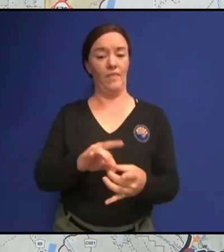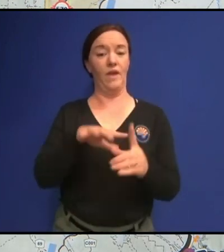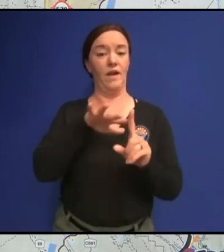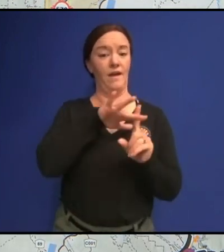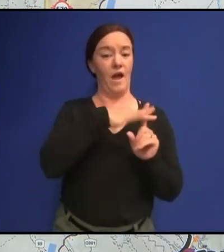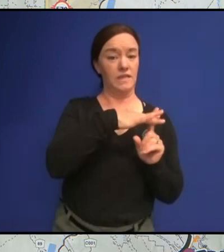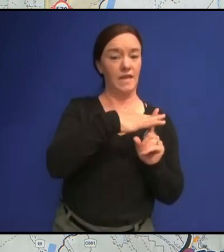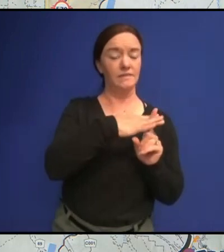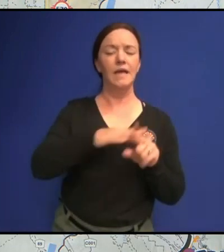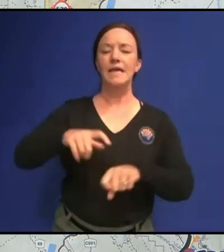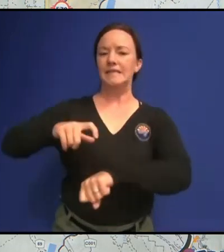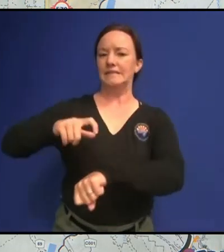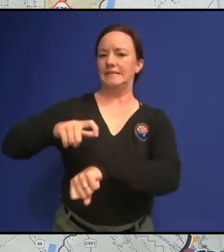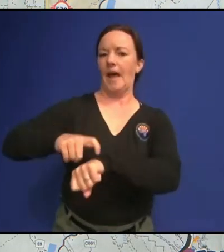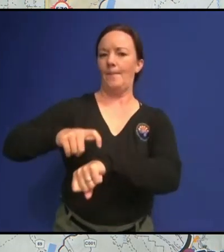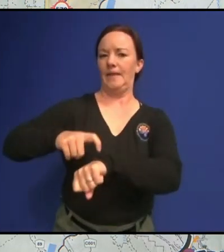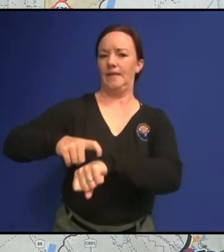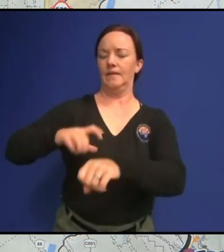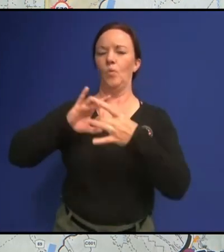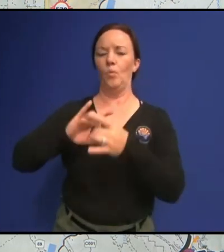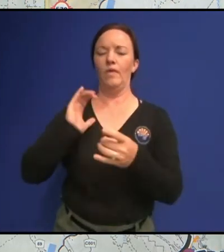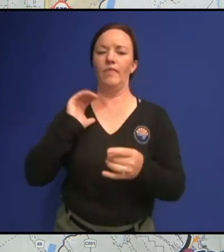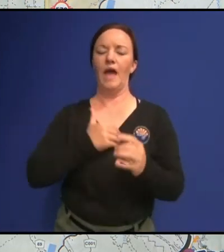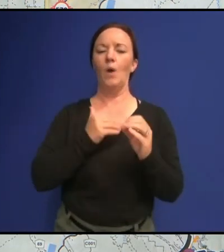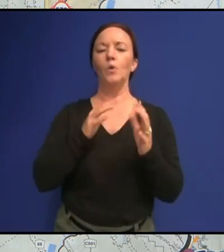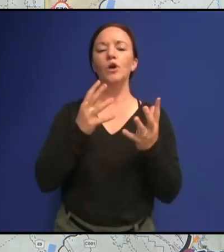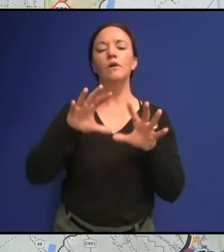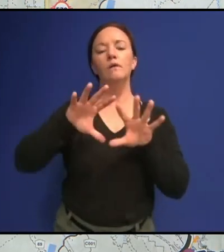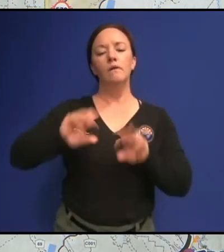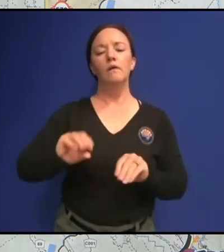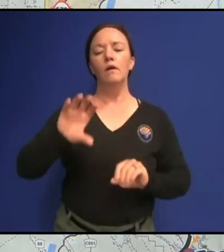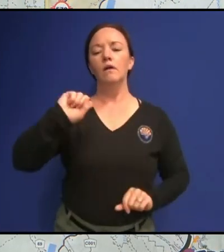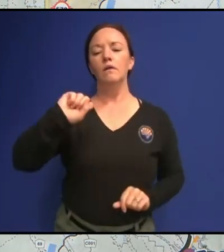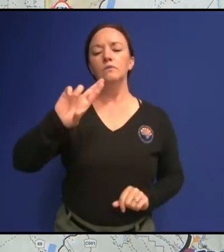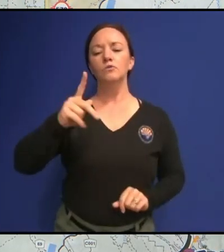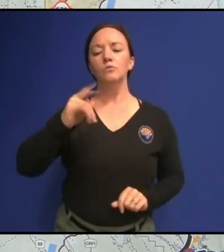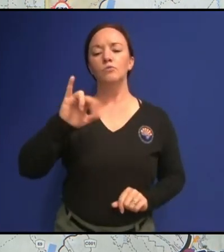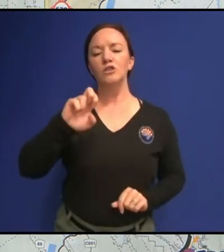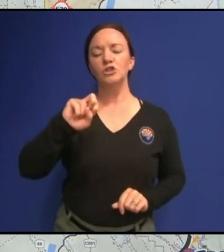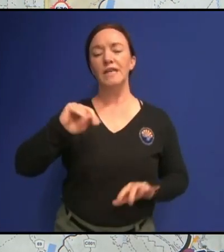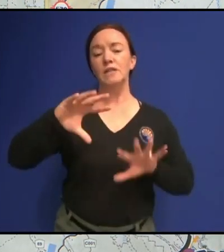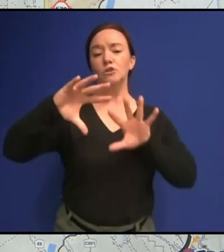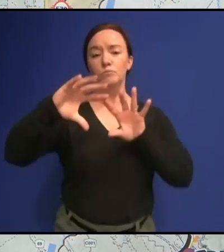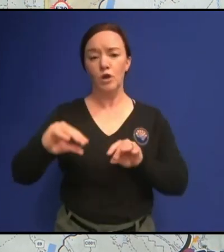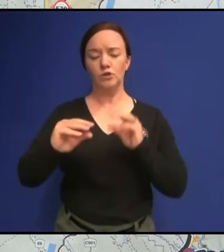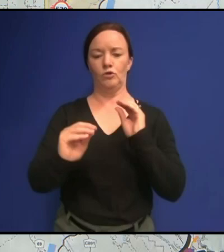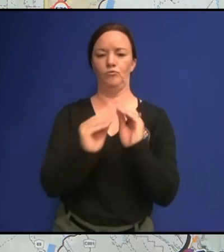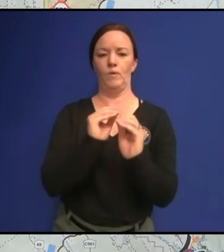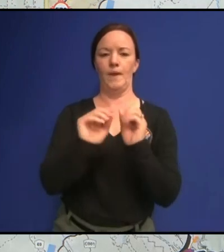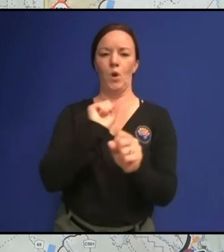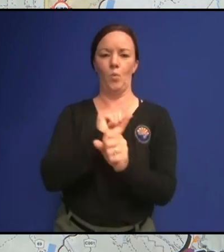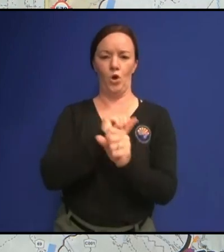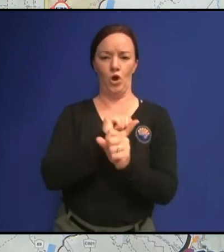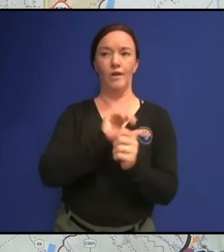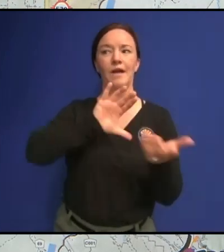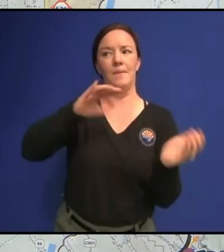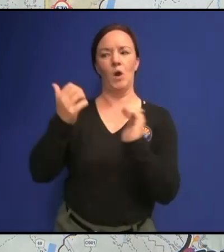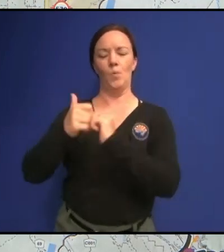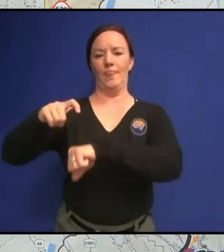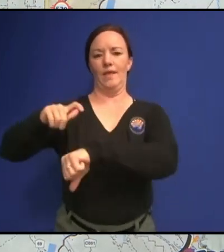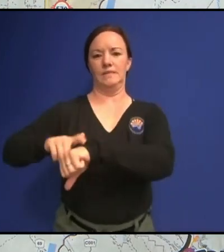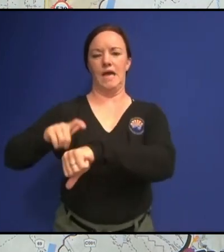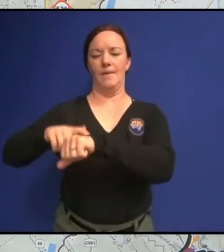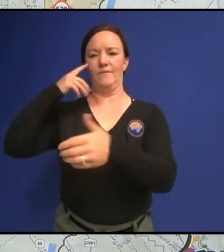our suppression repair work relative to the onset of the monsoons. So we call it suppression